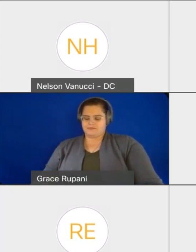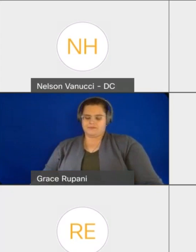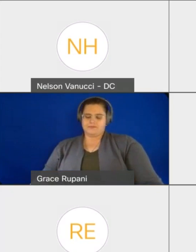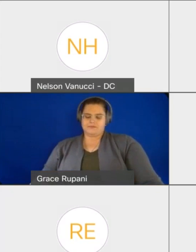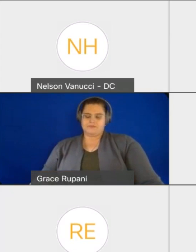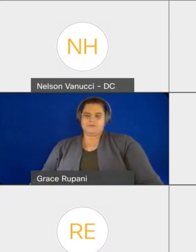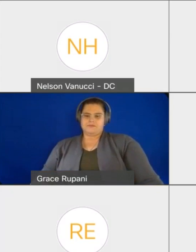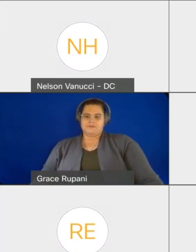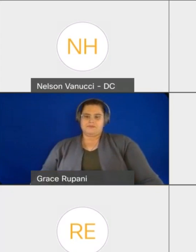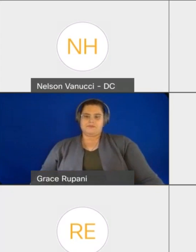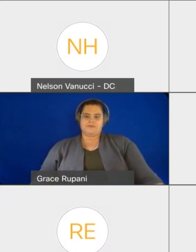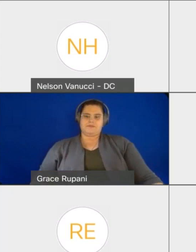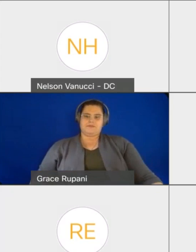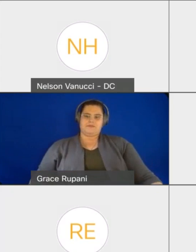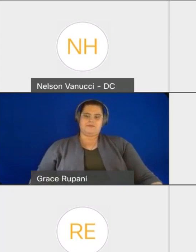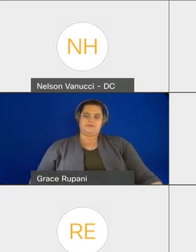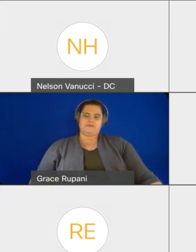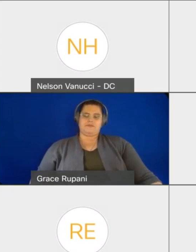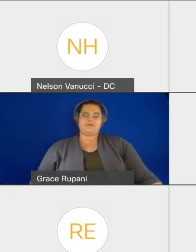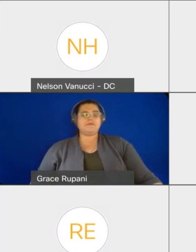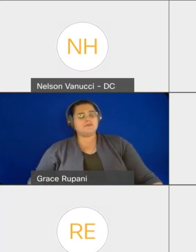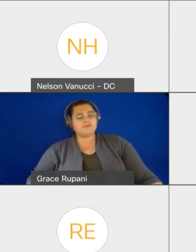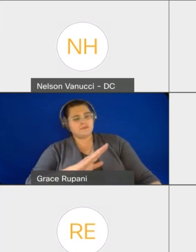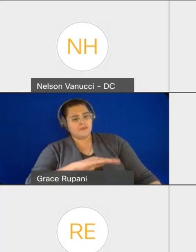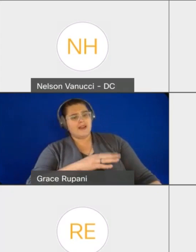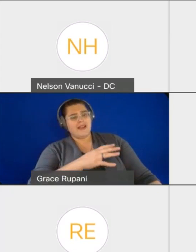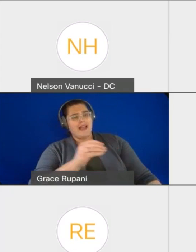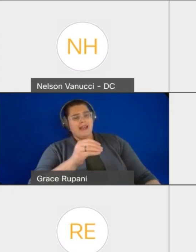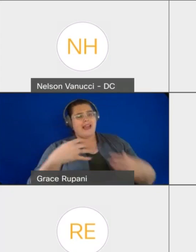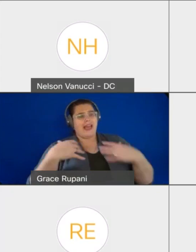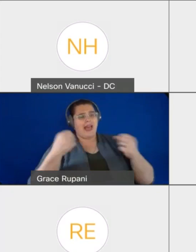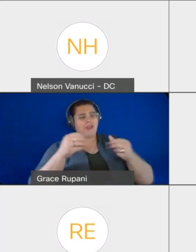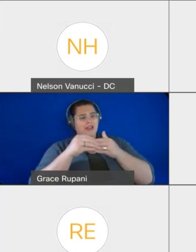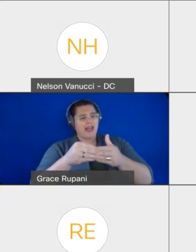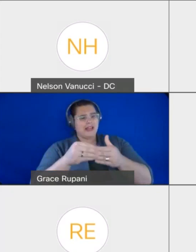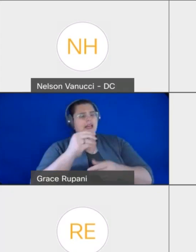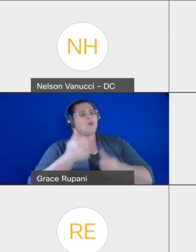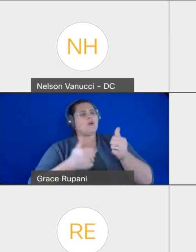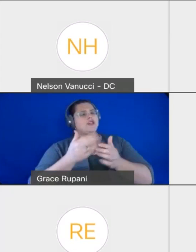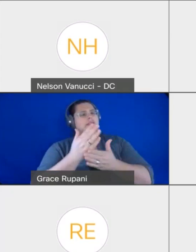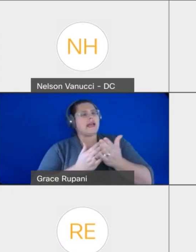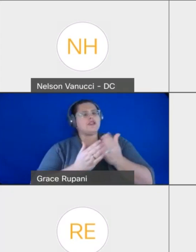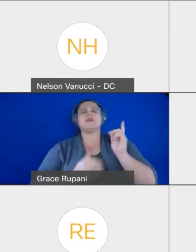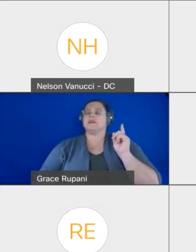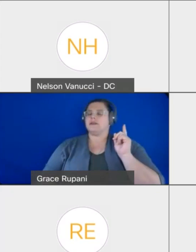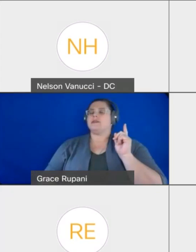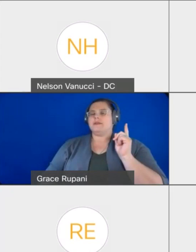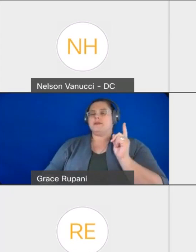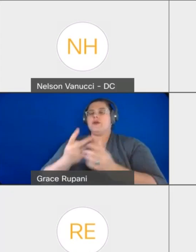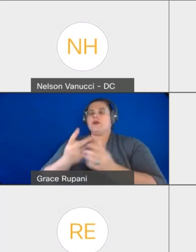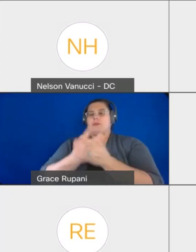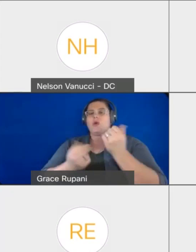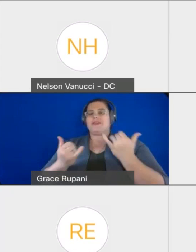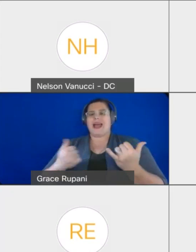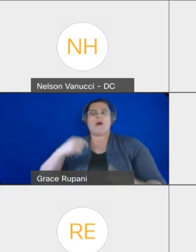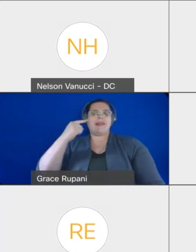And that would be under the health guidance? And in which section? It's under both sections actually now, so you can go under health guidance, and I think it's towards the bottom.